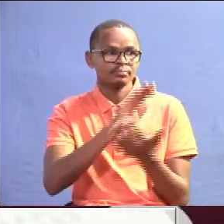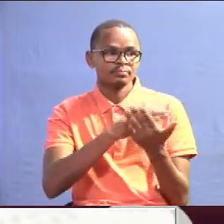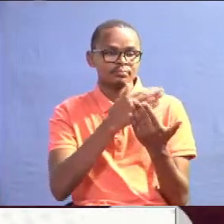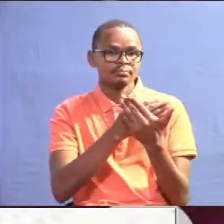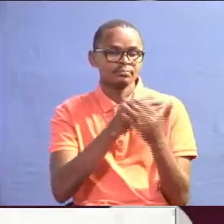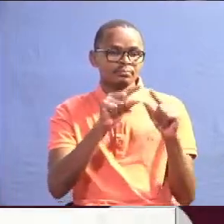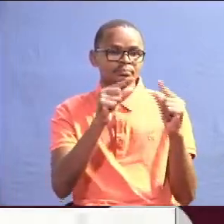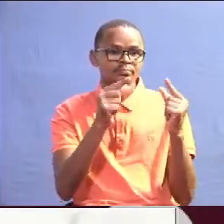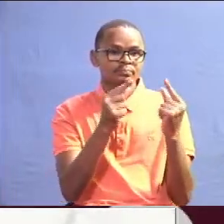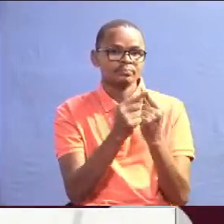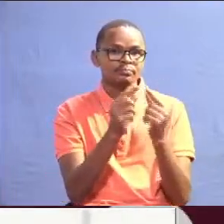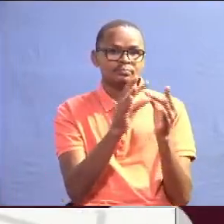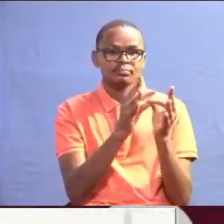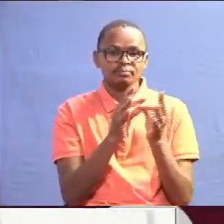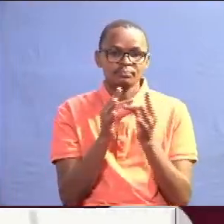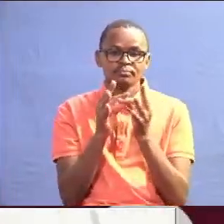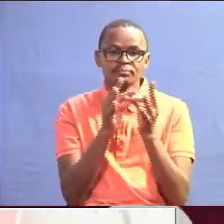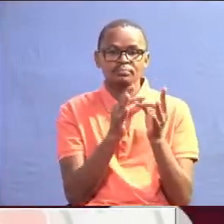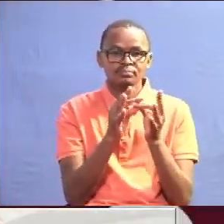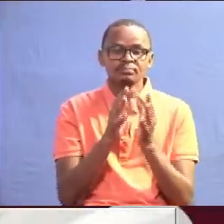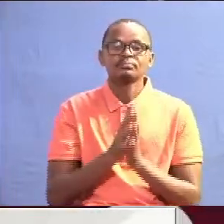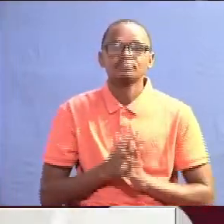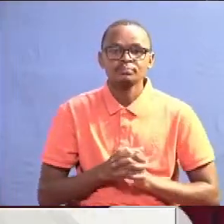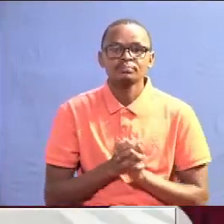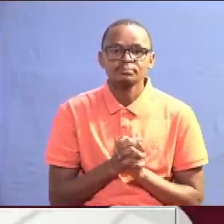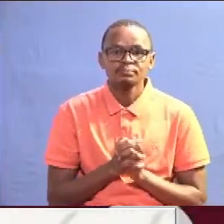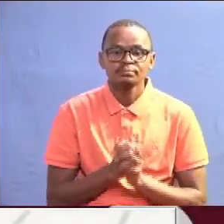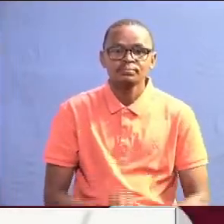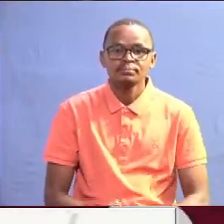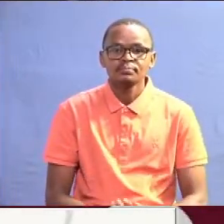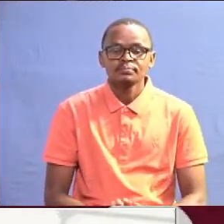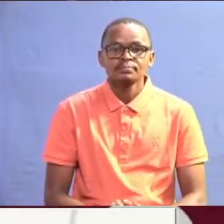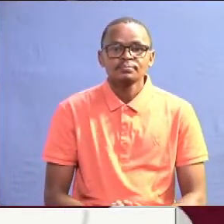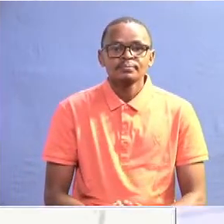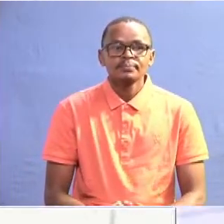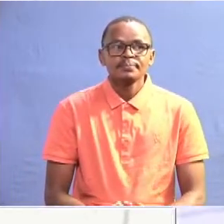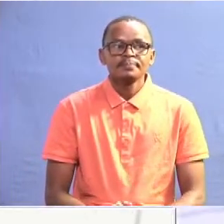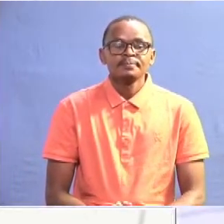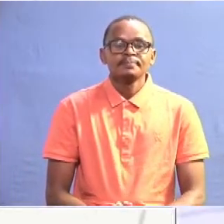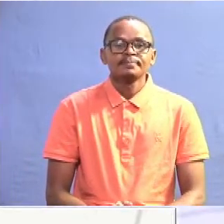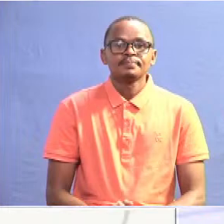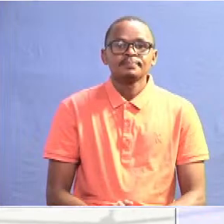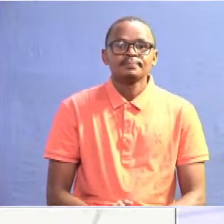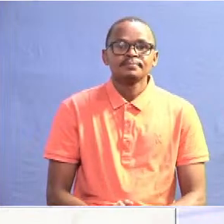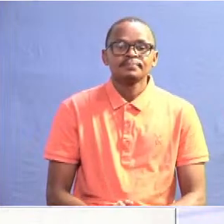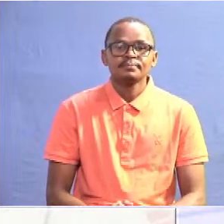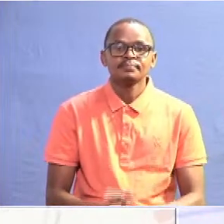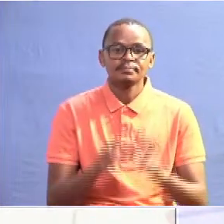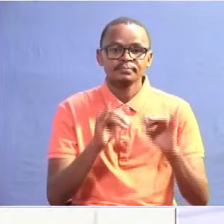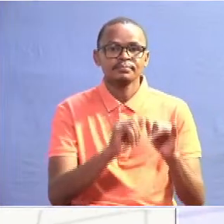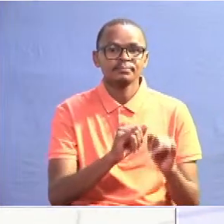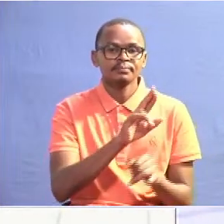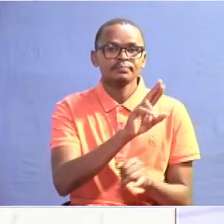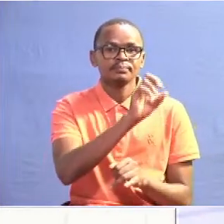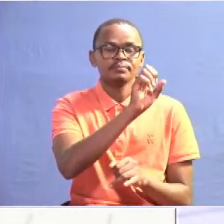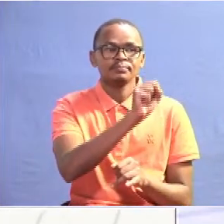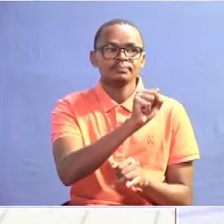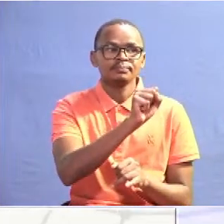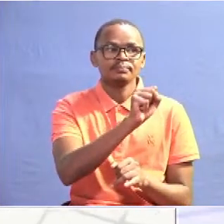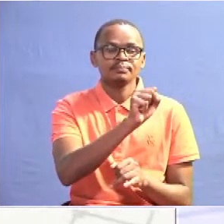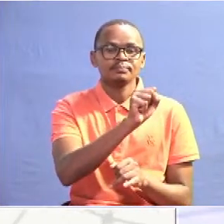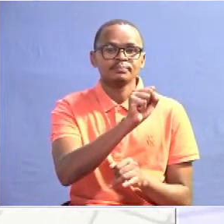of global health cooperation? Brenda Nyongesa, KUTV. Still in the United States